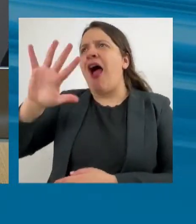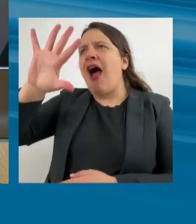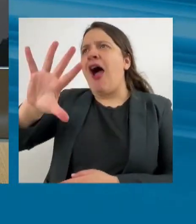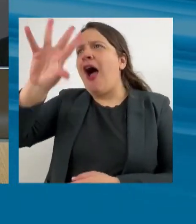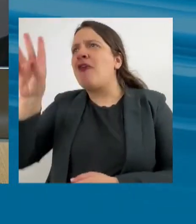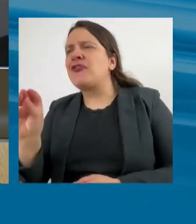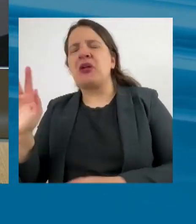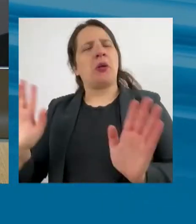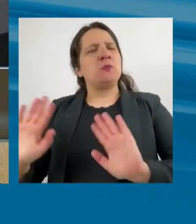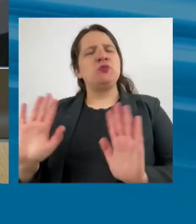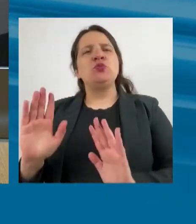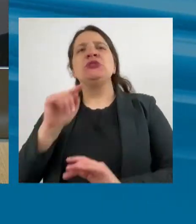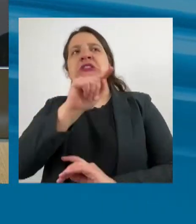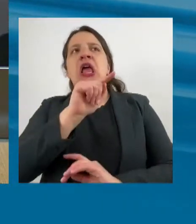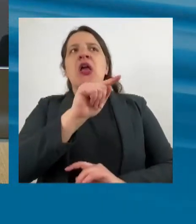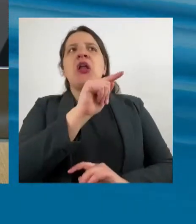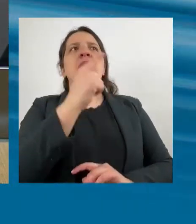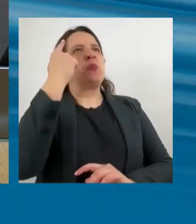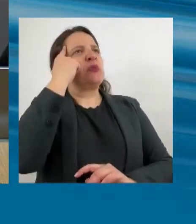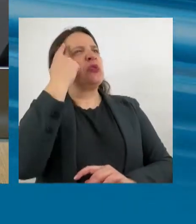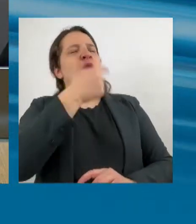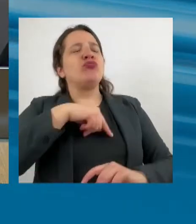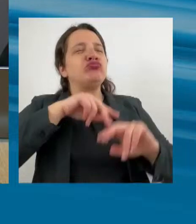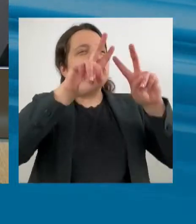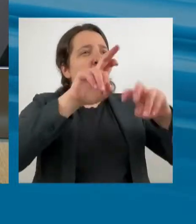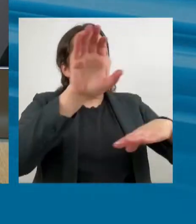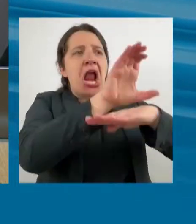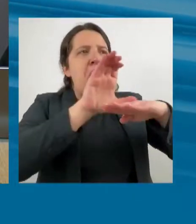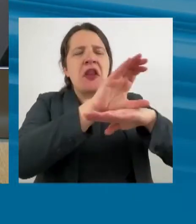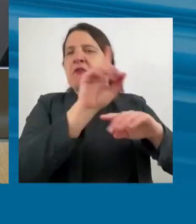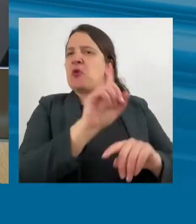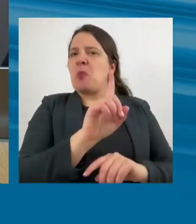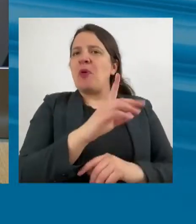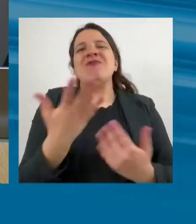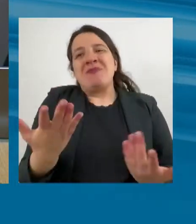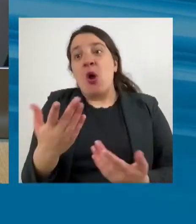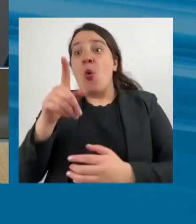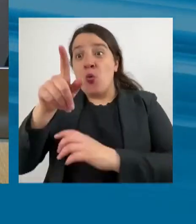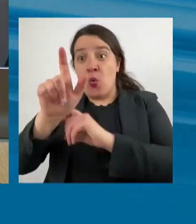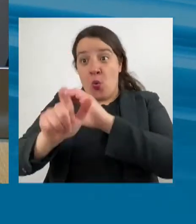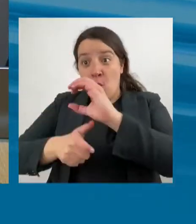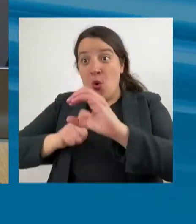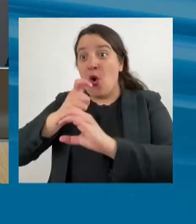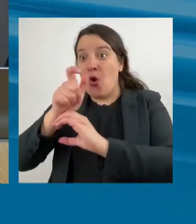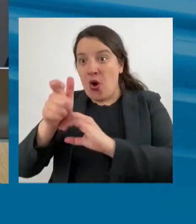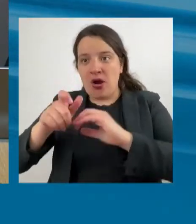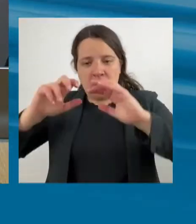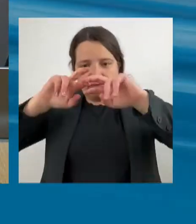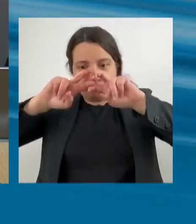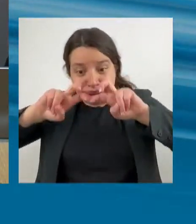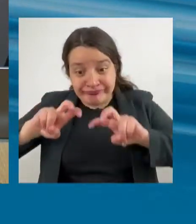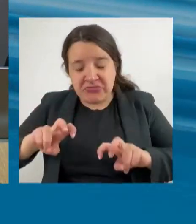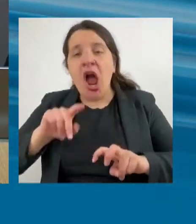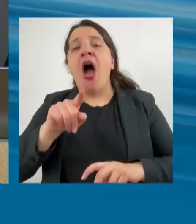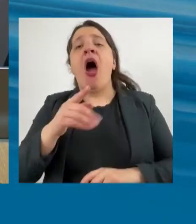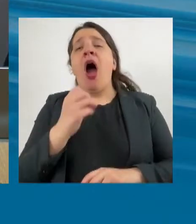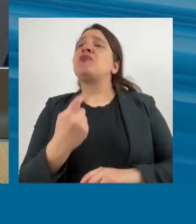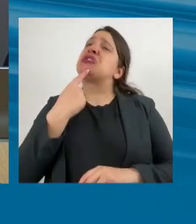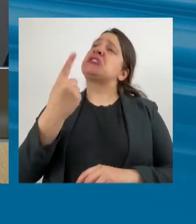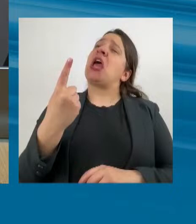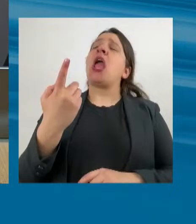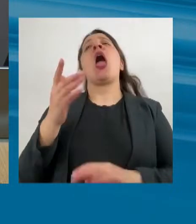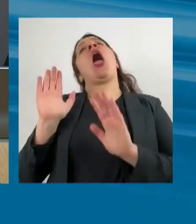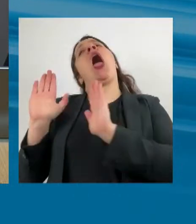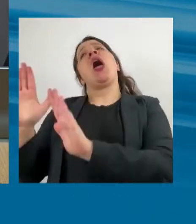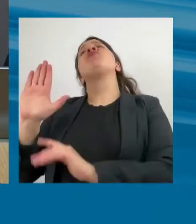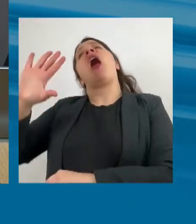that we have to look at these algorithms that continue to perpetuate these things. I will try to close very quickly, but these are some of the things that we